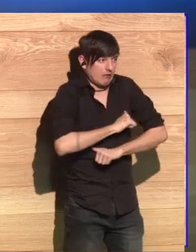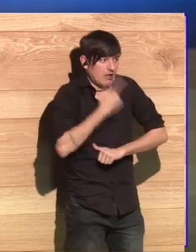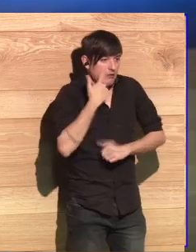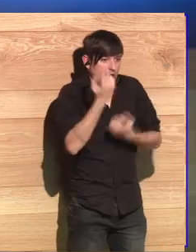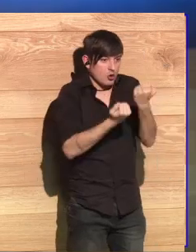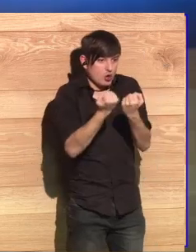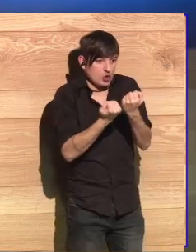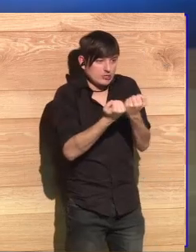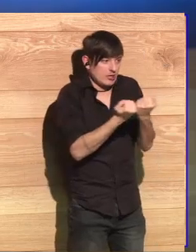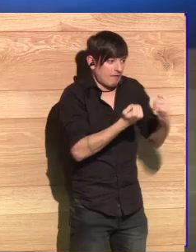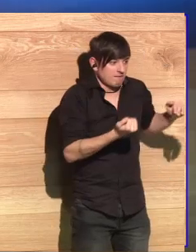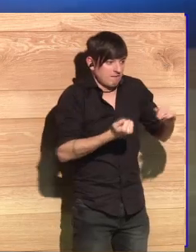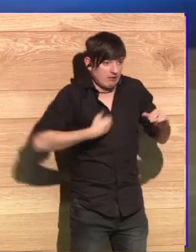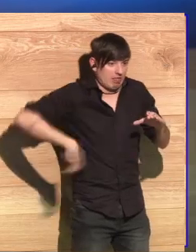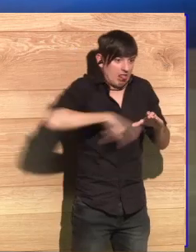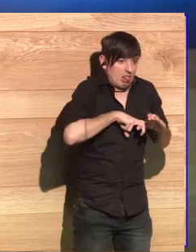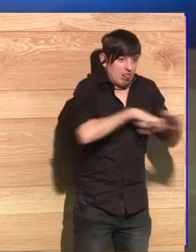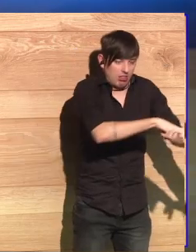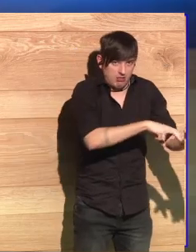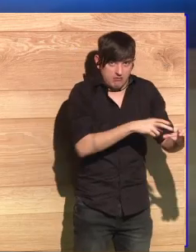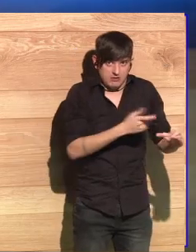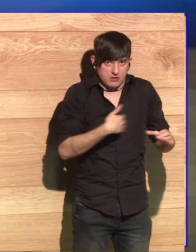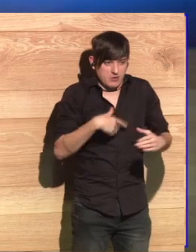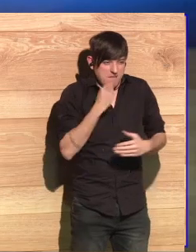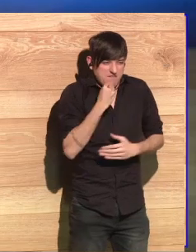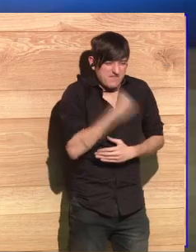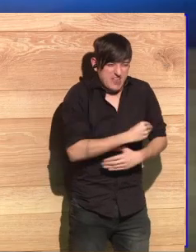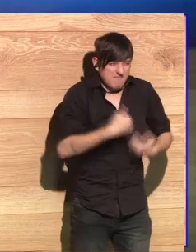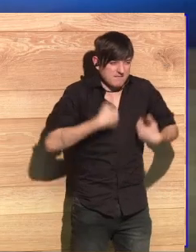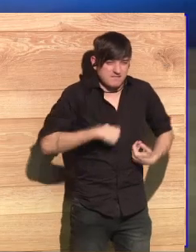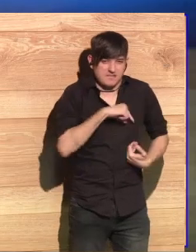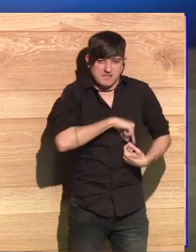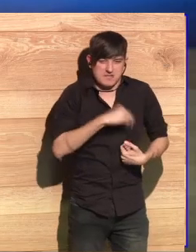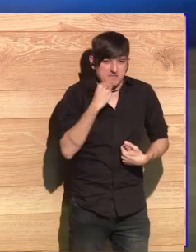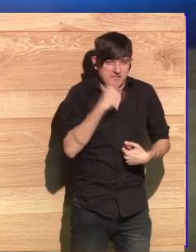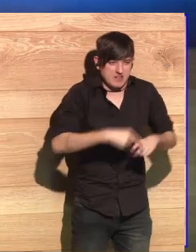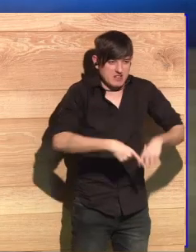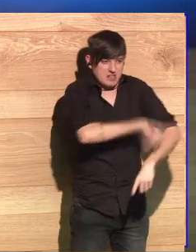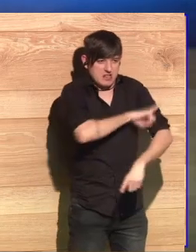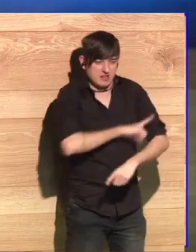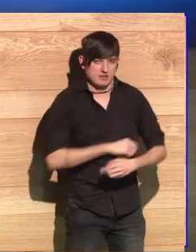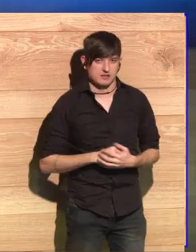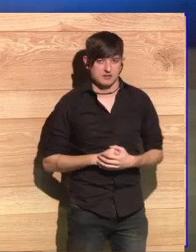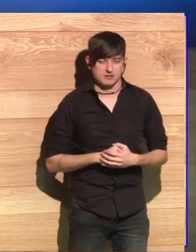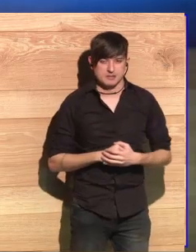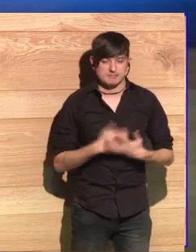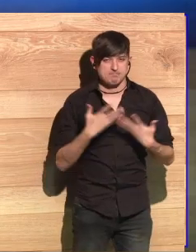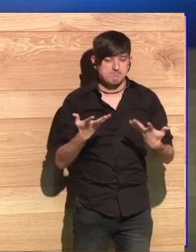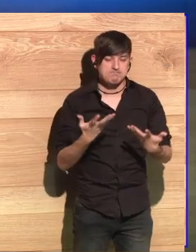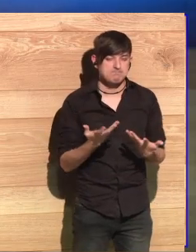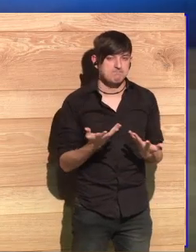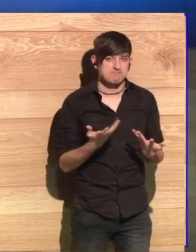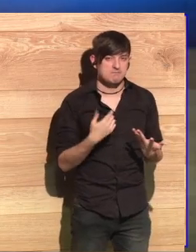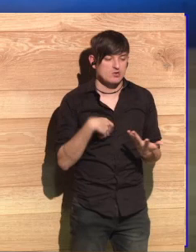So, you know. But I see no reason to glorify that part of it. It was more,